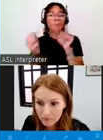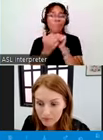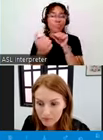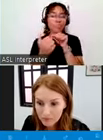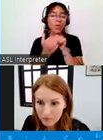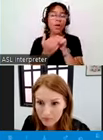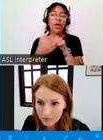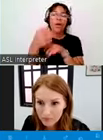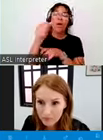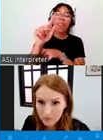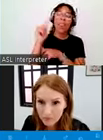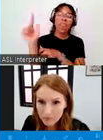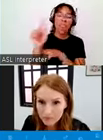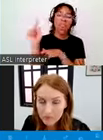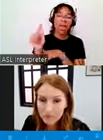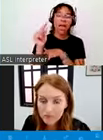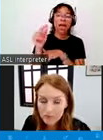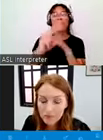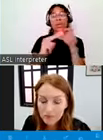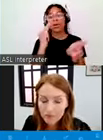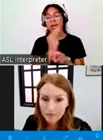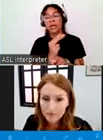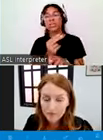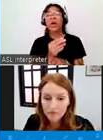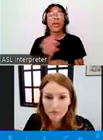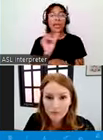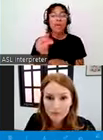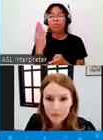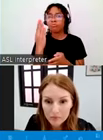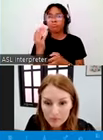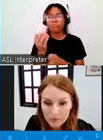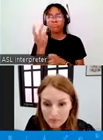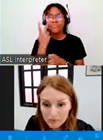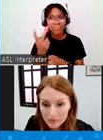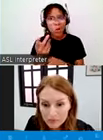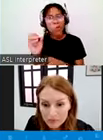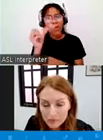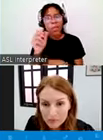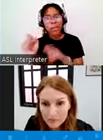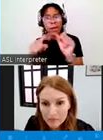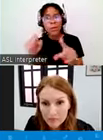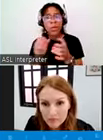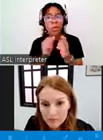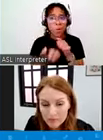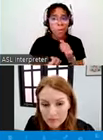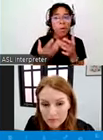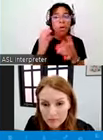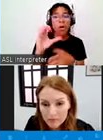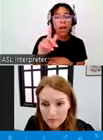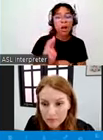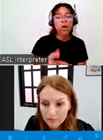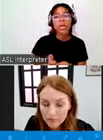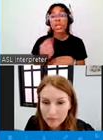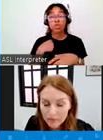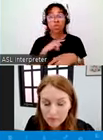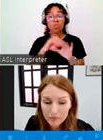the project. I would also say there's a couple of questions in here about costs, and we can share more of that as we move